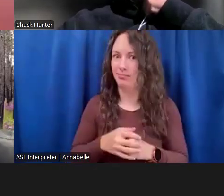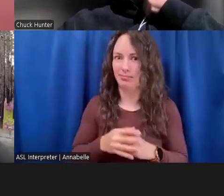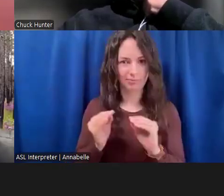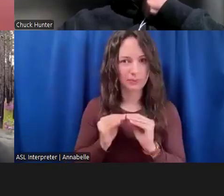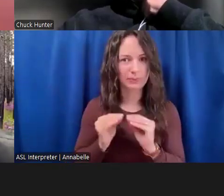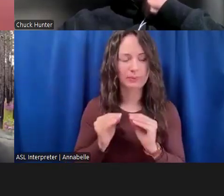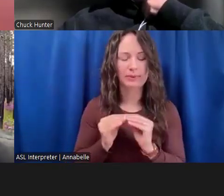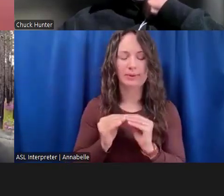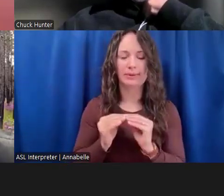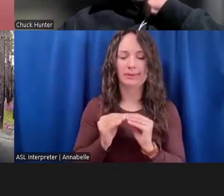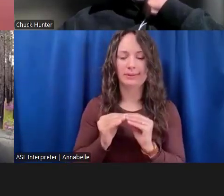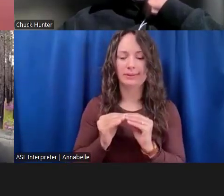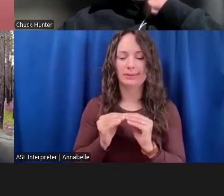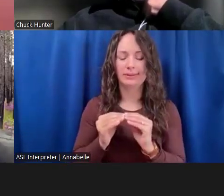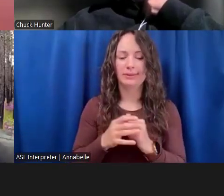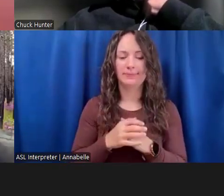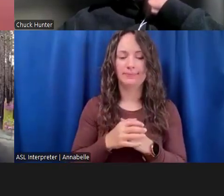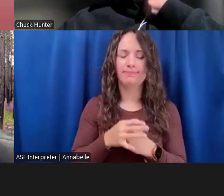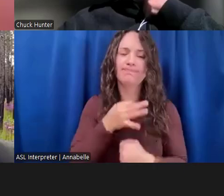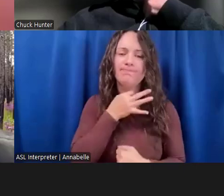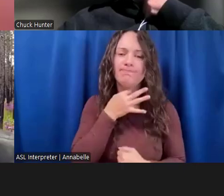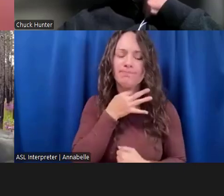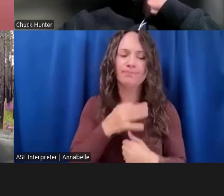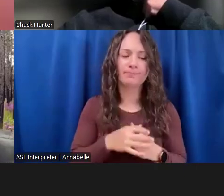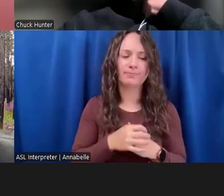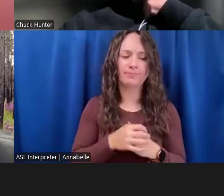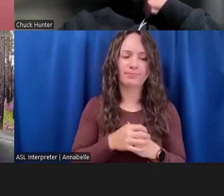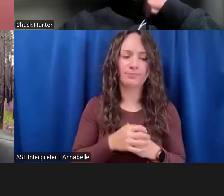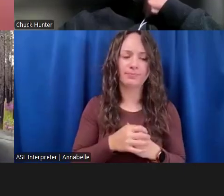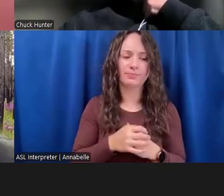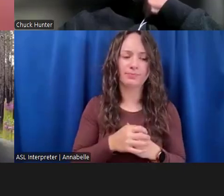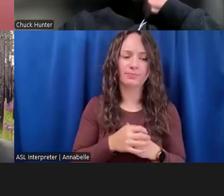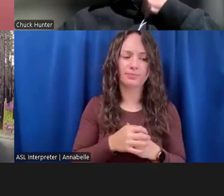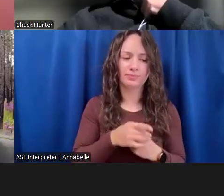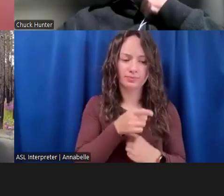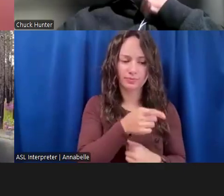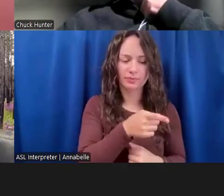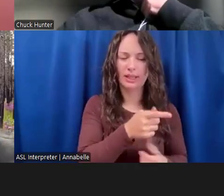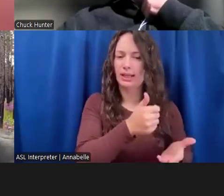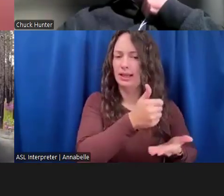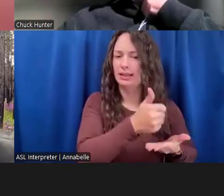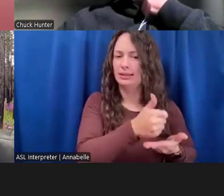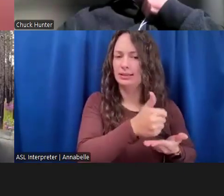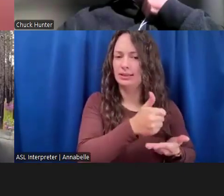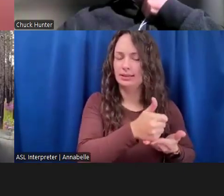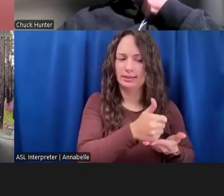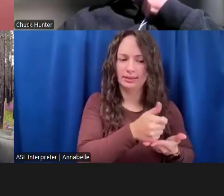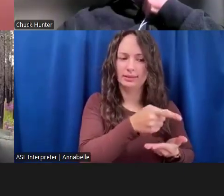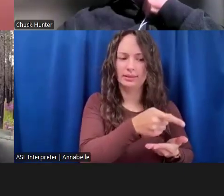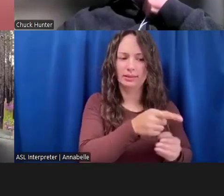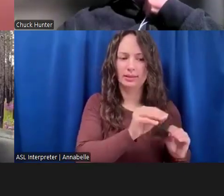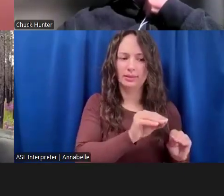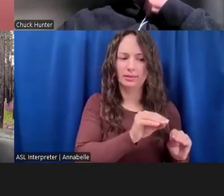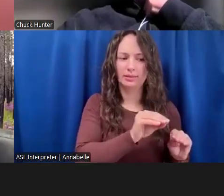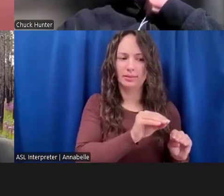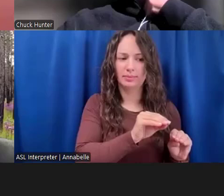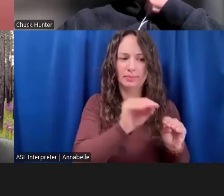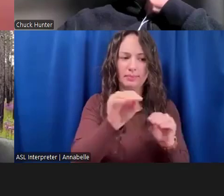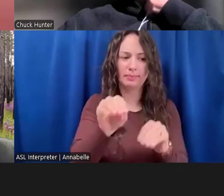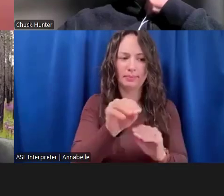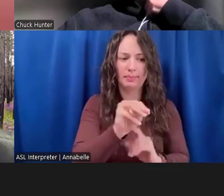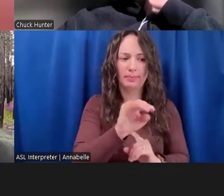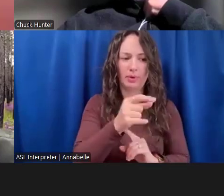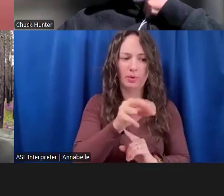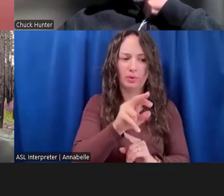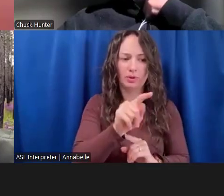being done involving assisted migration of understory species, or